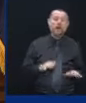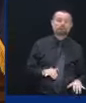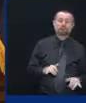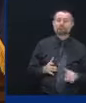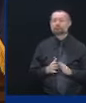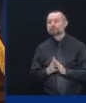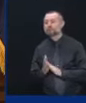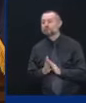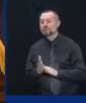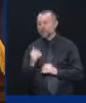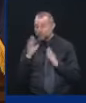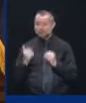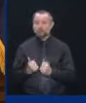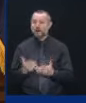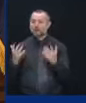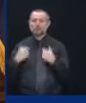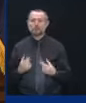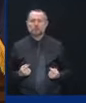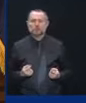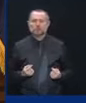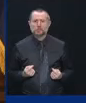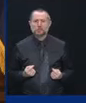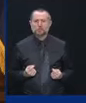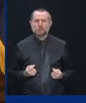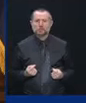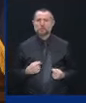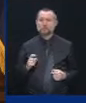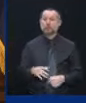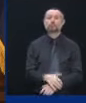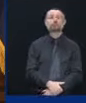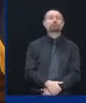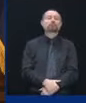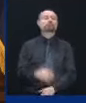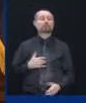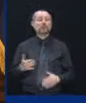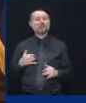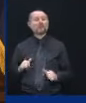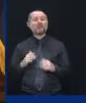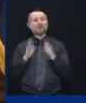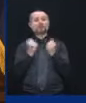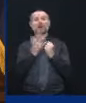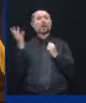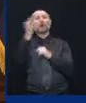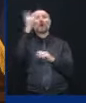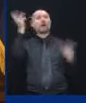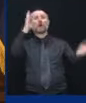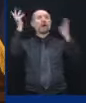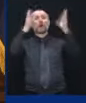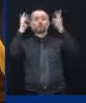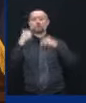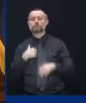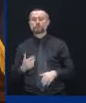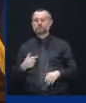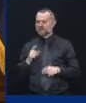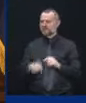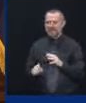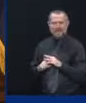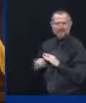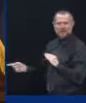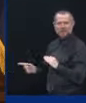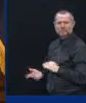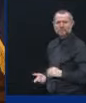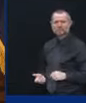fire. Why don't you say, well, my plan is to stay home, so I'm staying home despite the fire? Wouldn't be